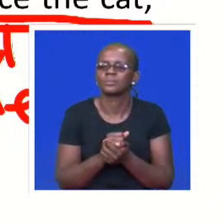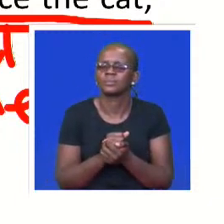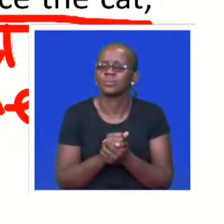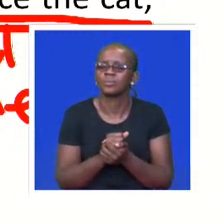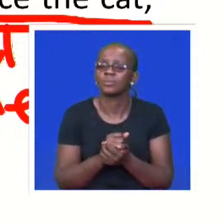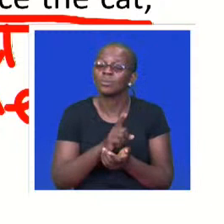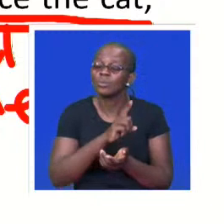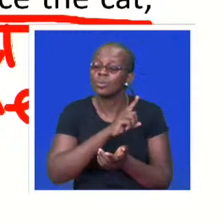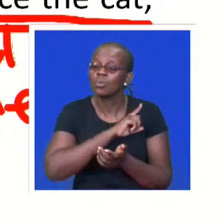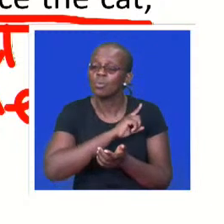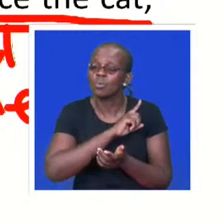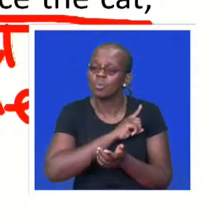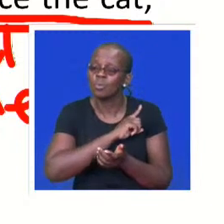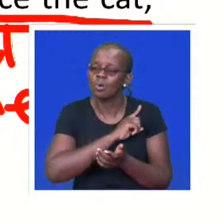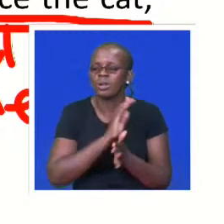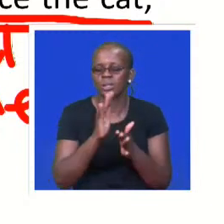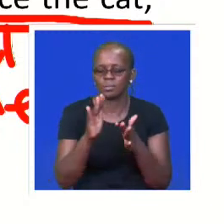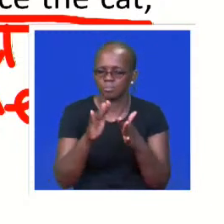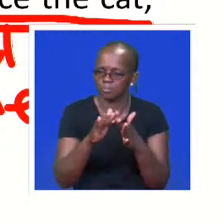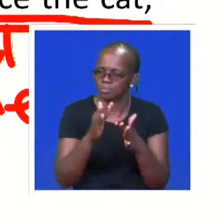Why? So that